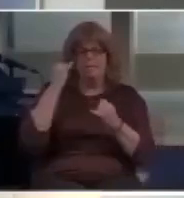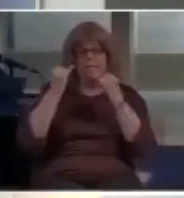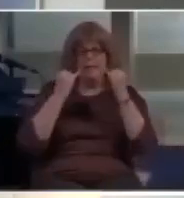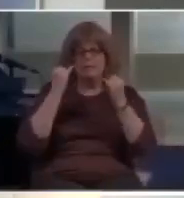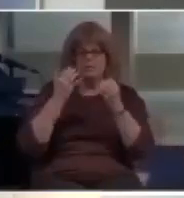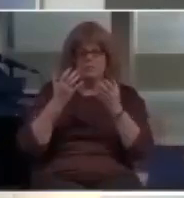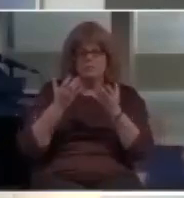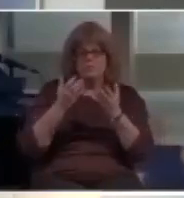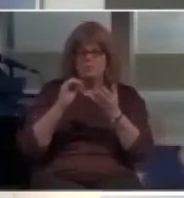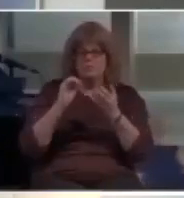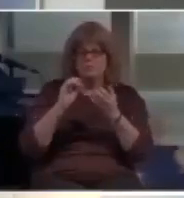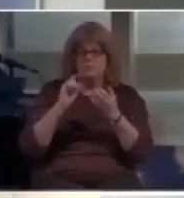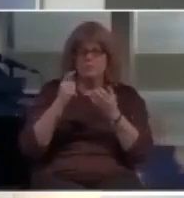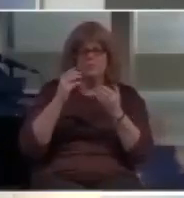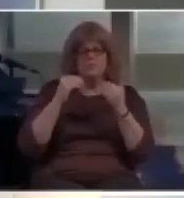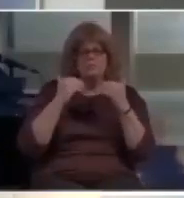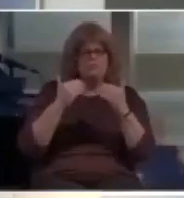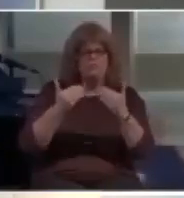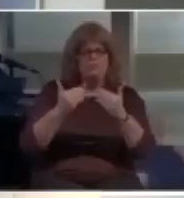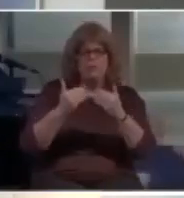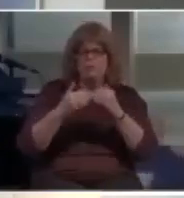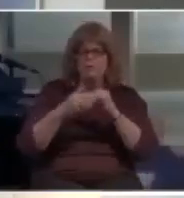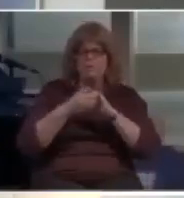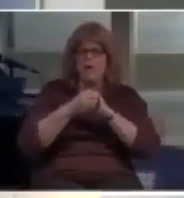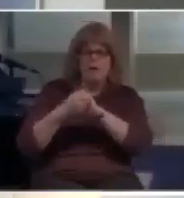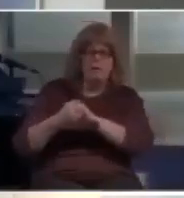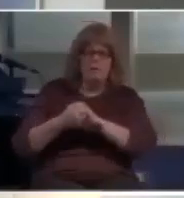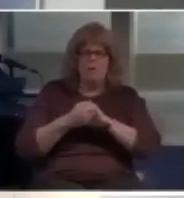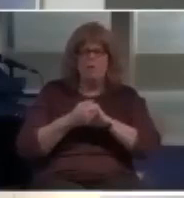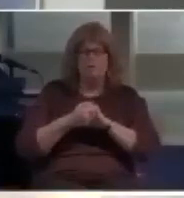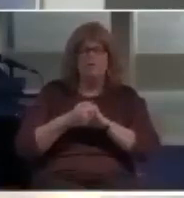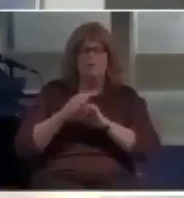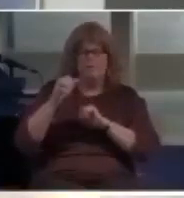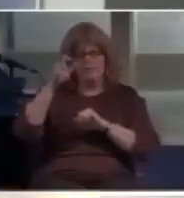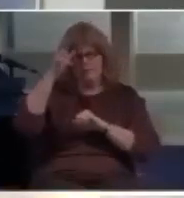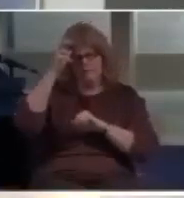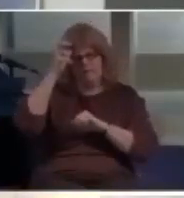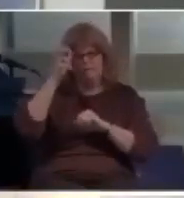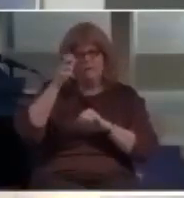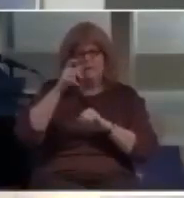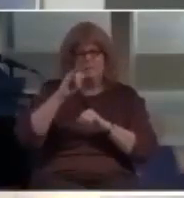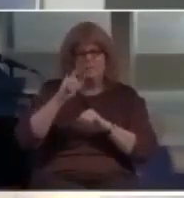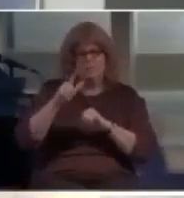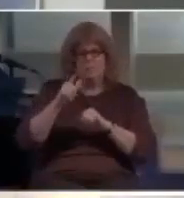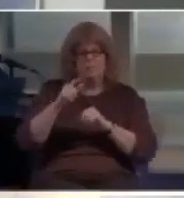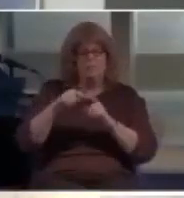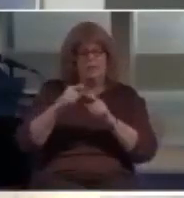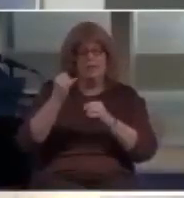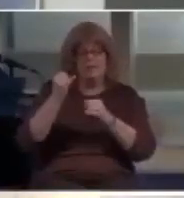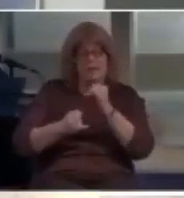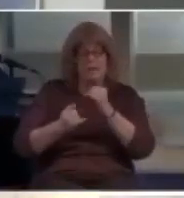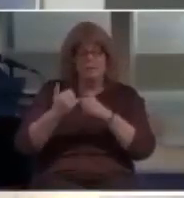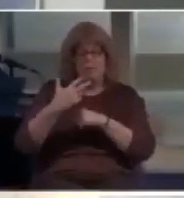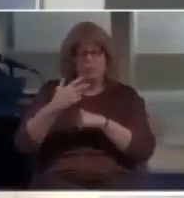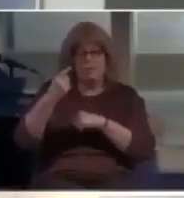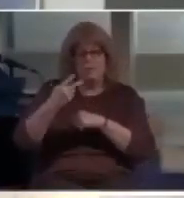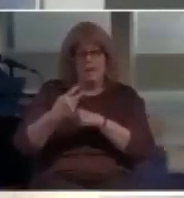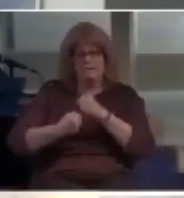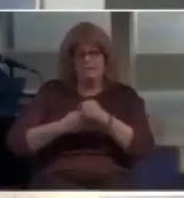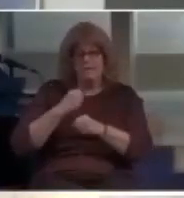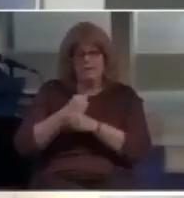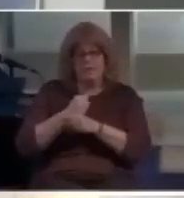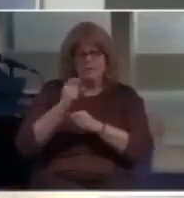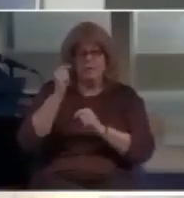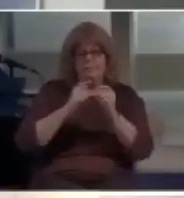Can't we just all get along? And these are Satan's ploys, and we see in the end, in these last 3.5 years of